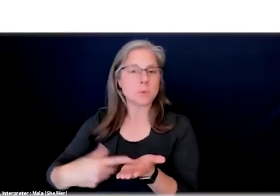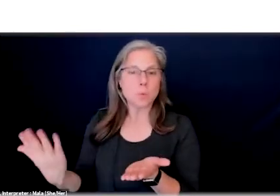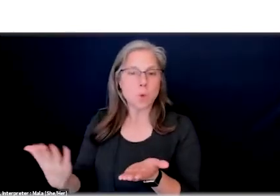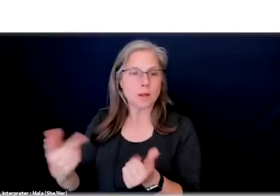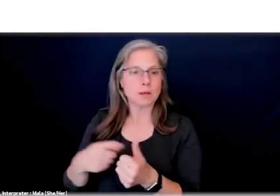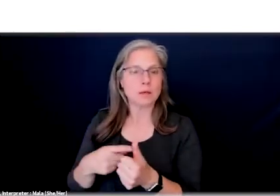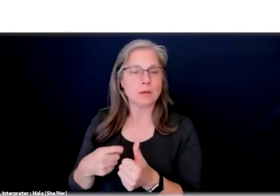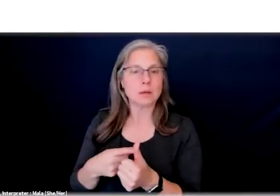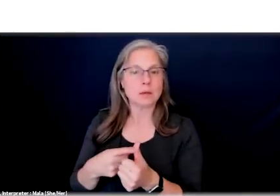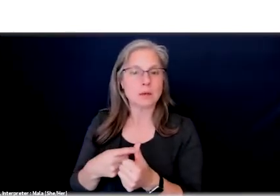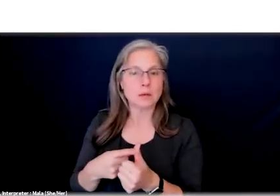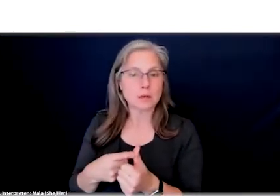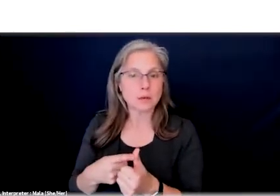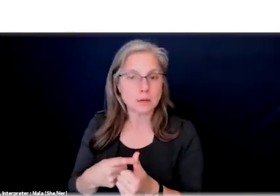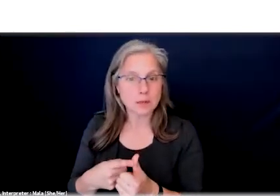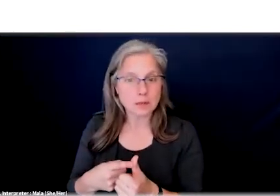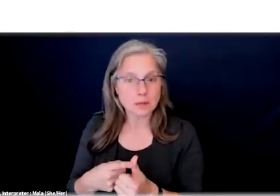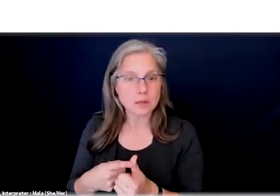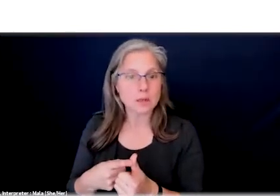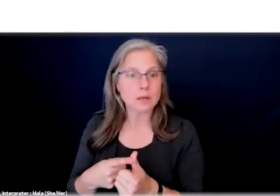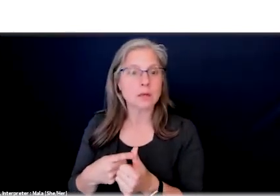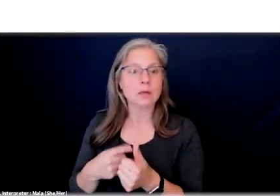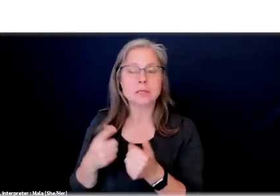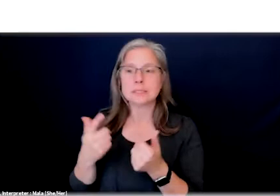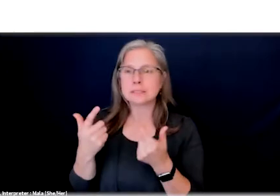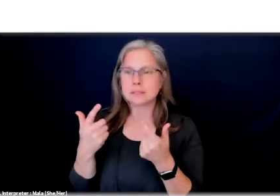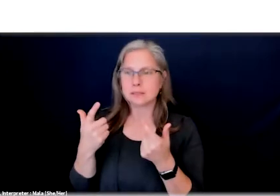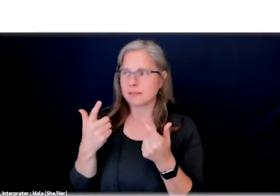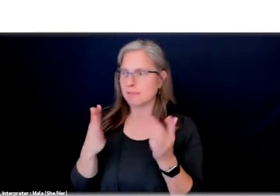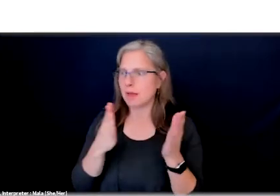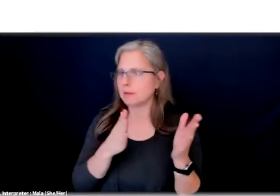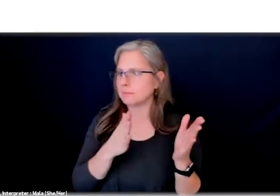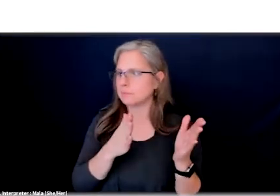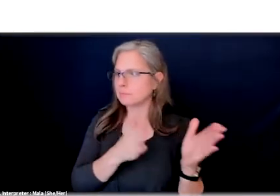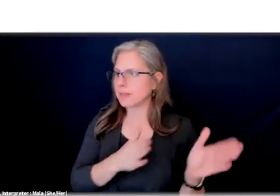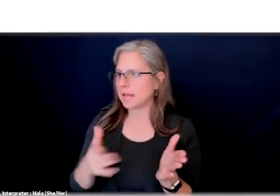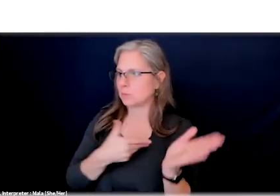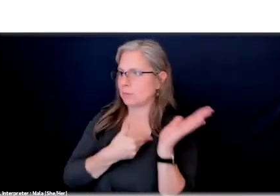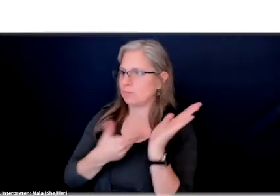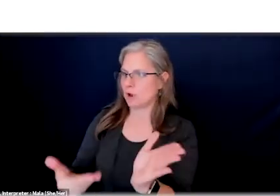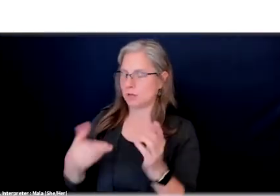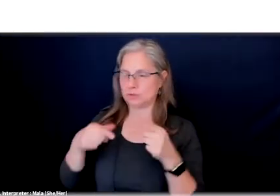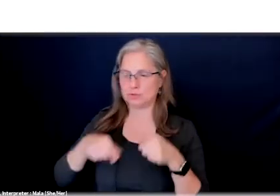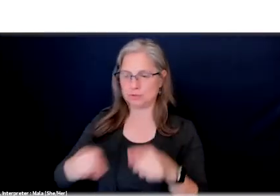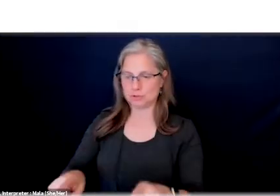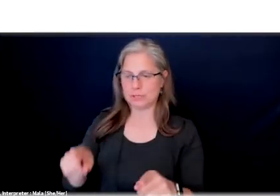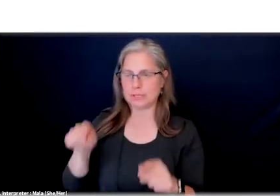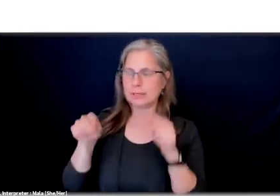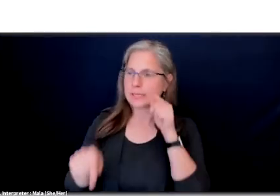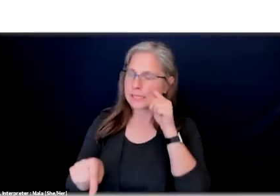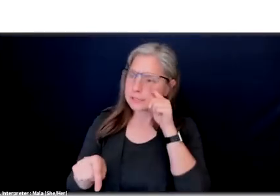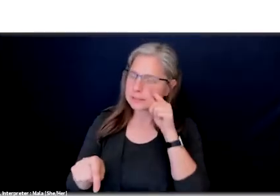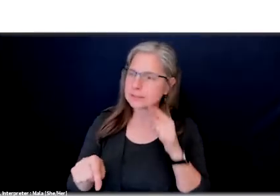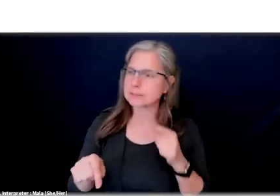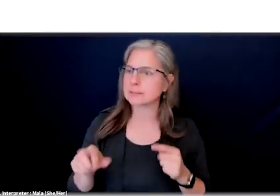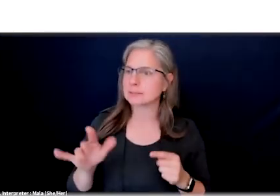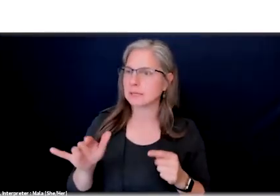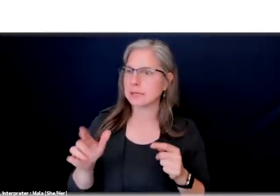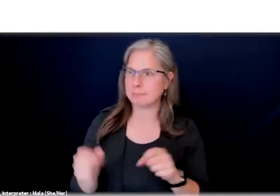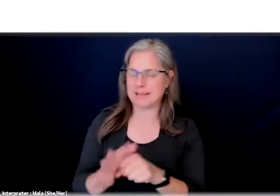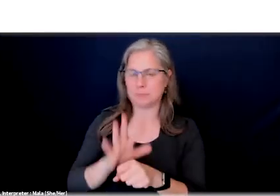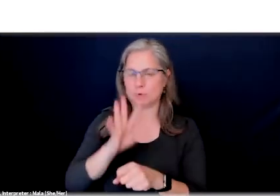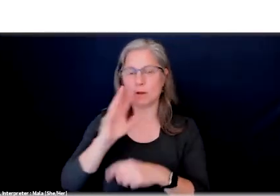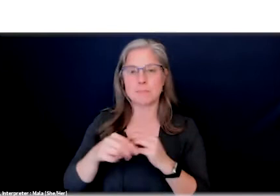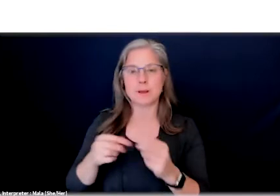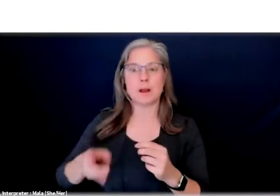significant disproportionality plan that we brought to you during this pandemic that talks about the high rate